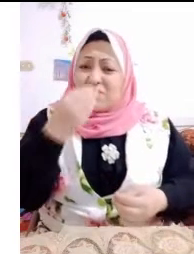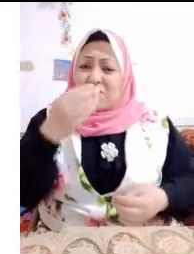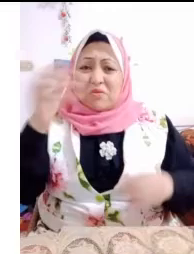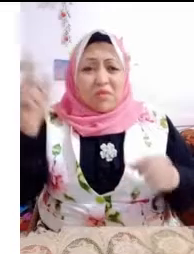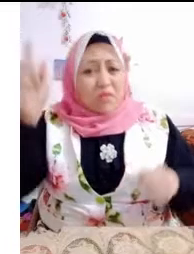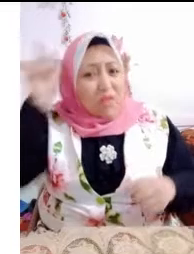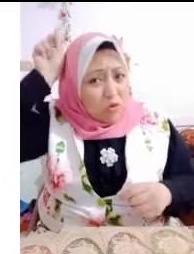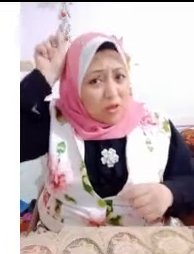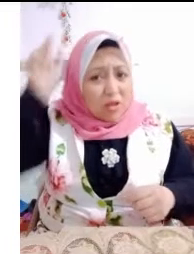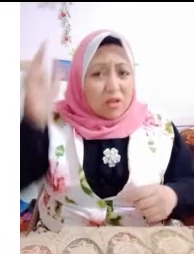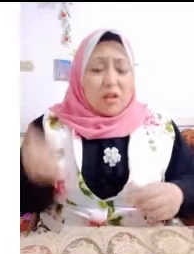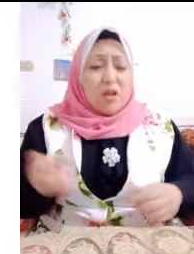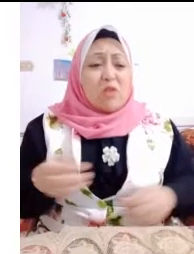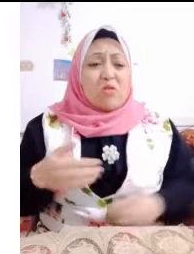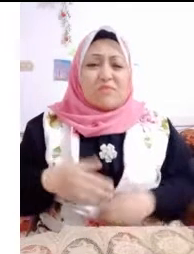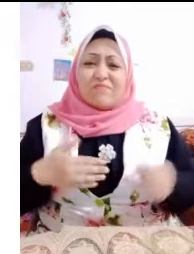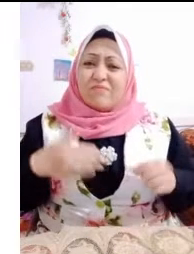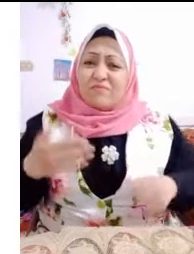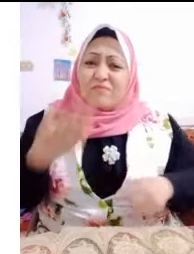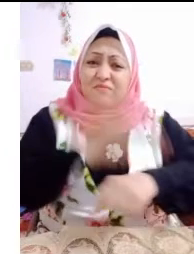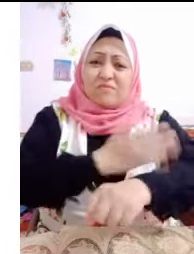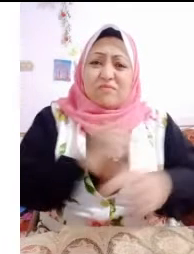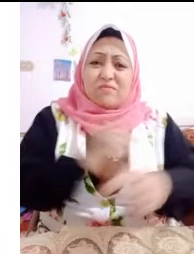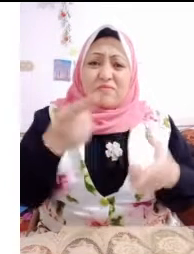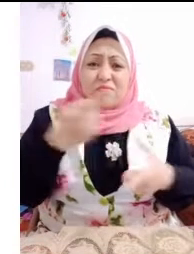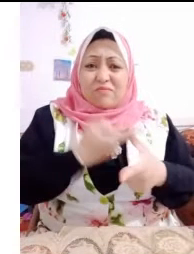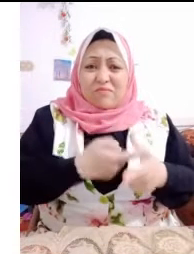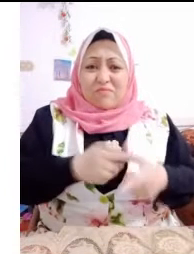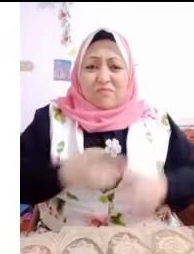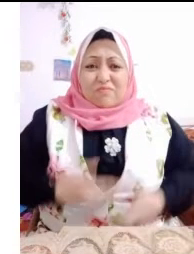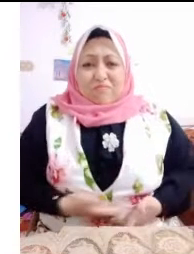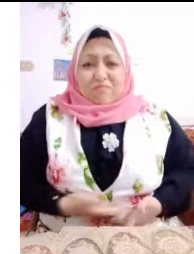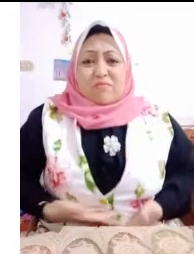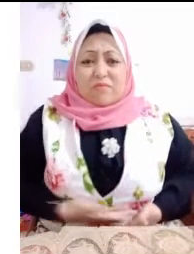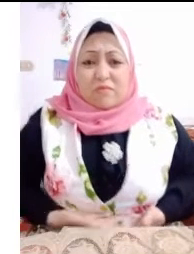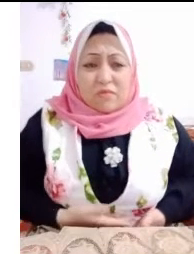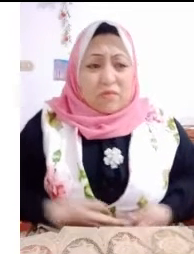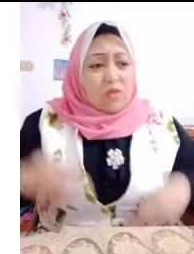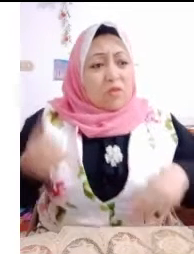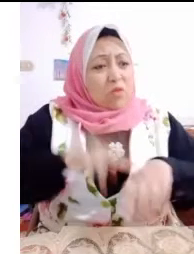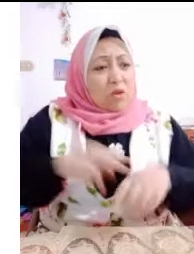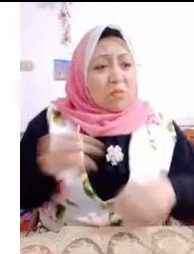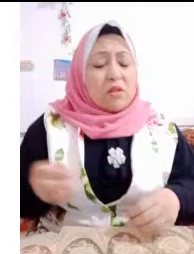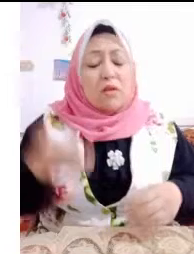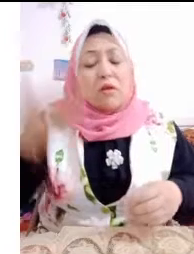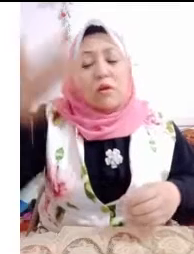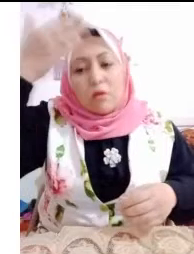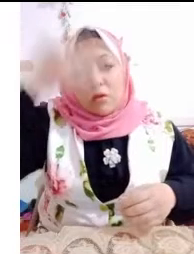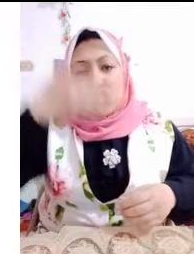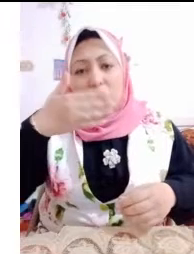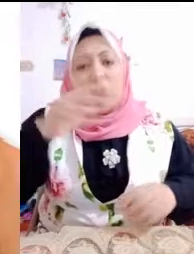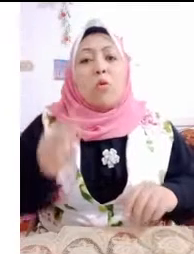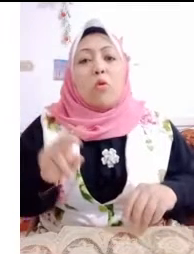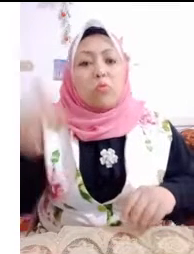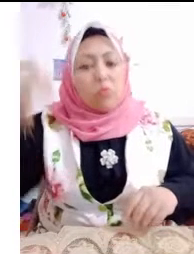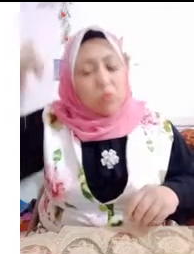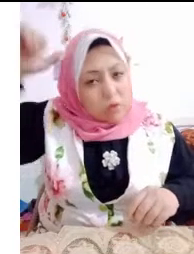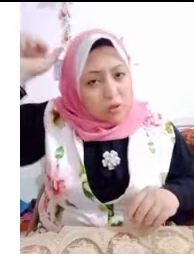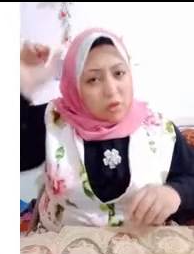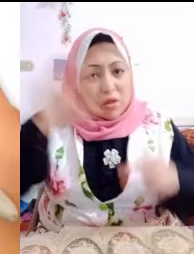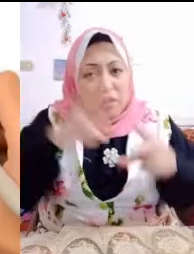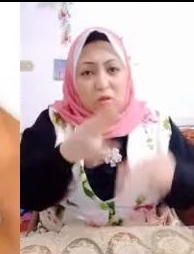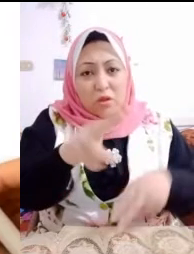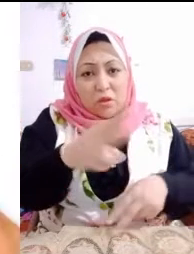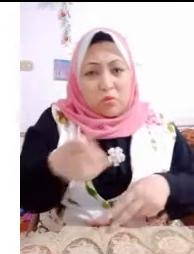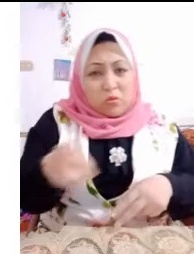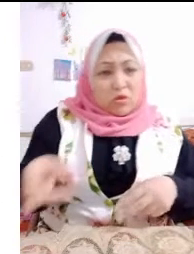cause congestions and pain. Some animals even die because of plastics, as it can block their digestive system or